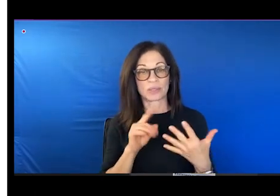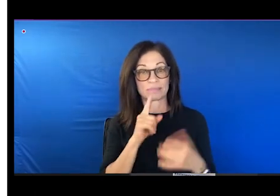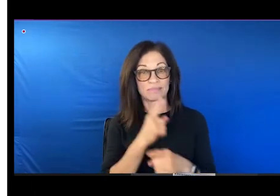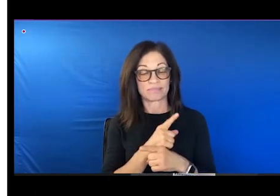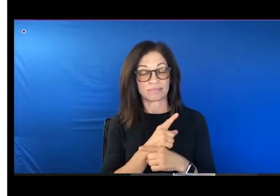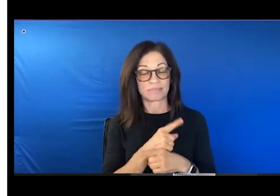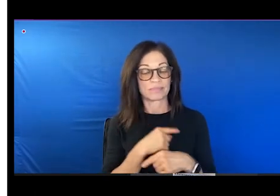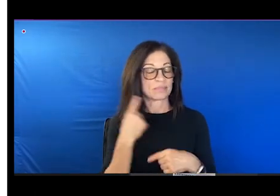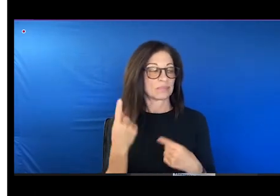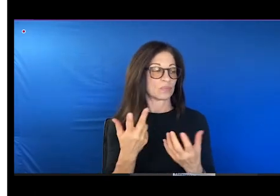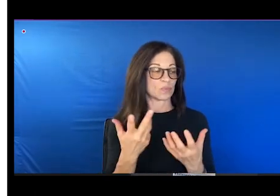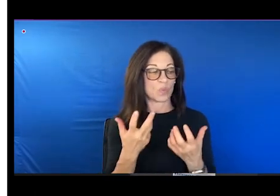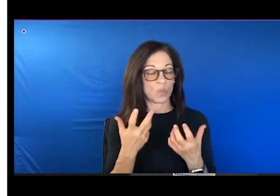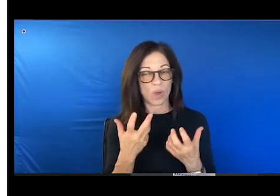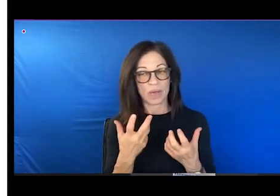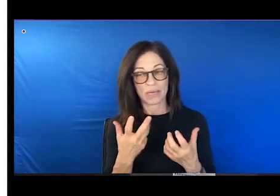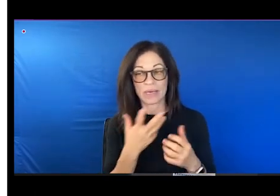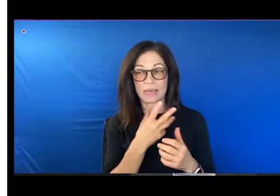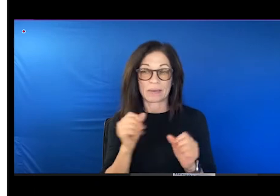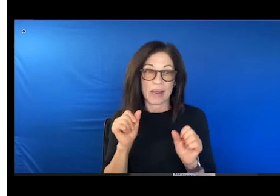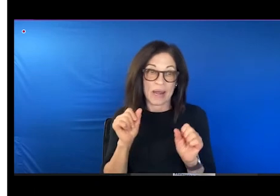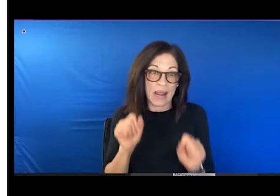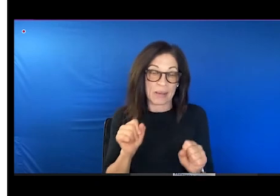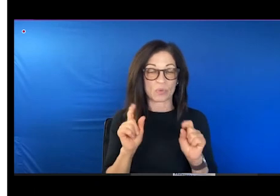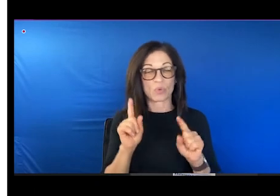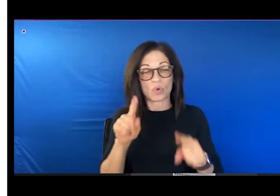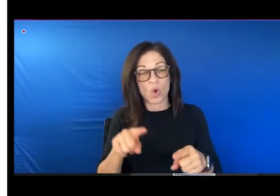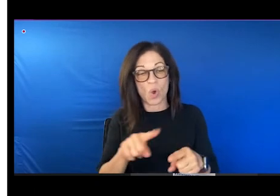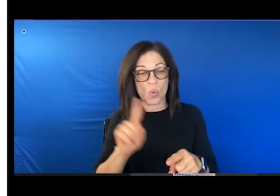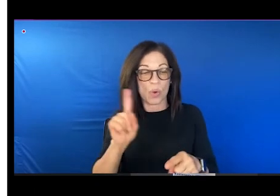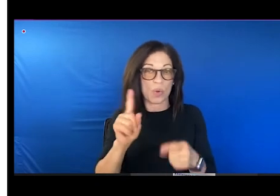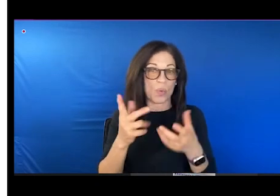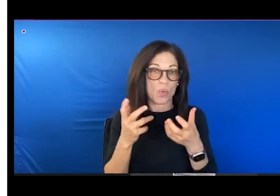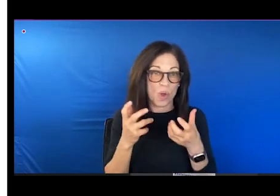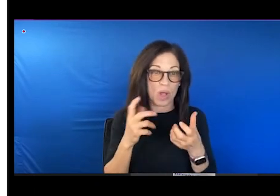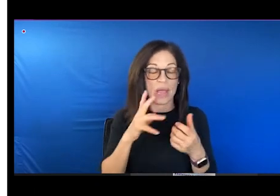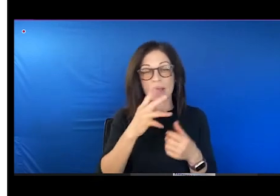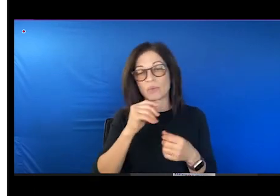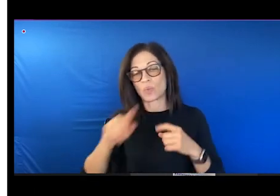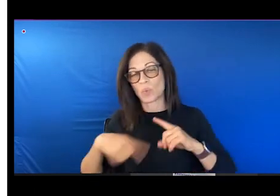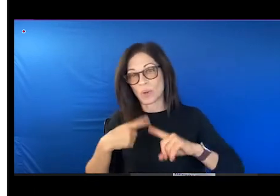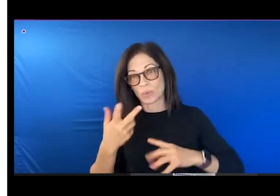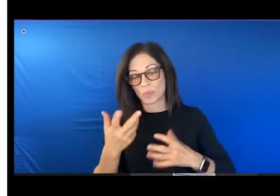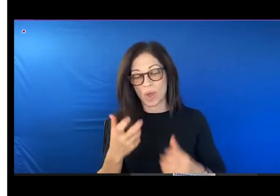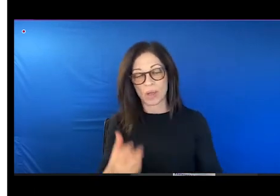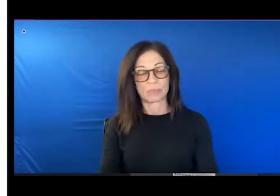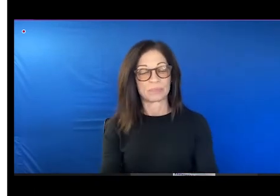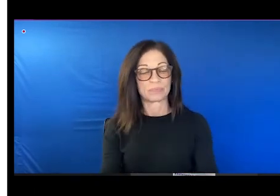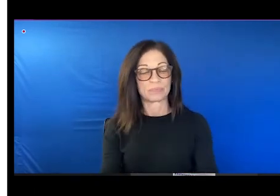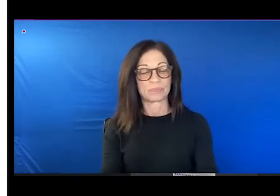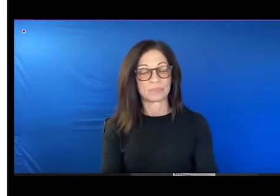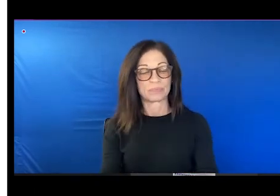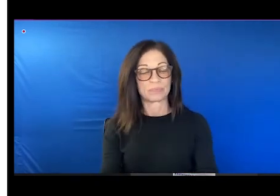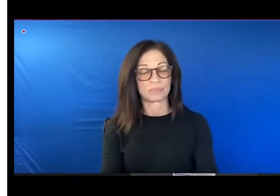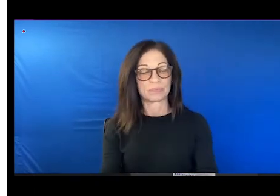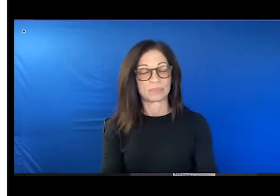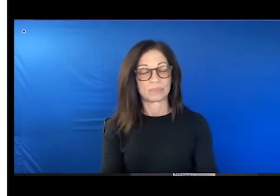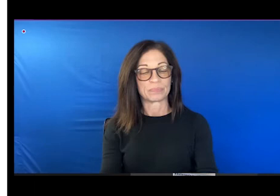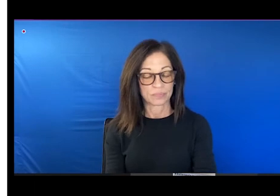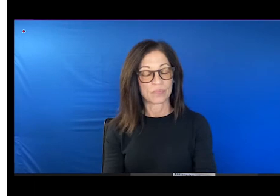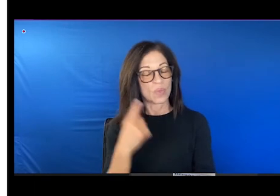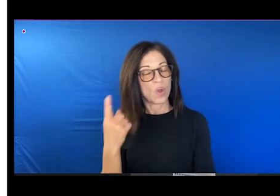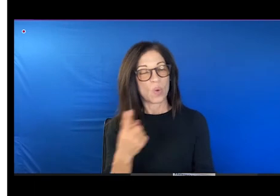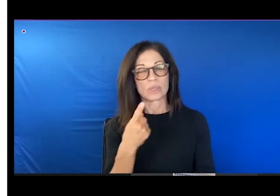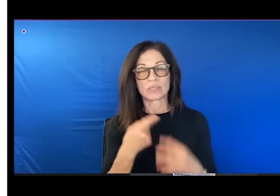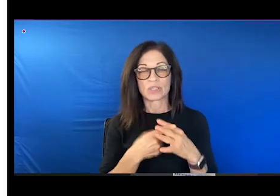choice, right? It's all about wanting to and being able to go where you want, when you want. So always